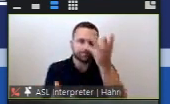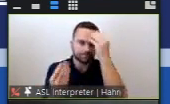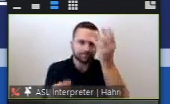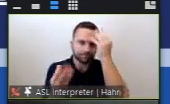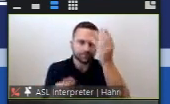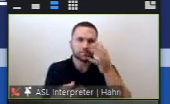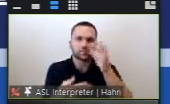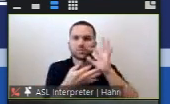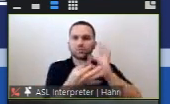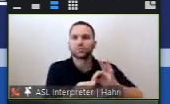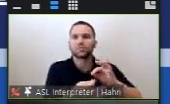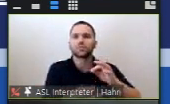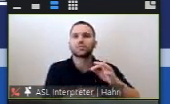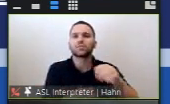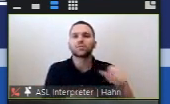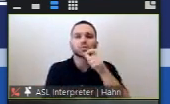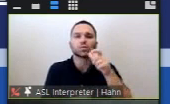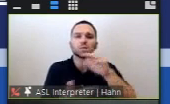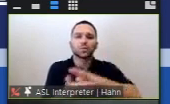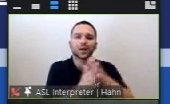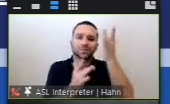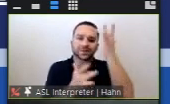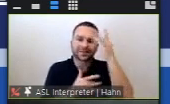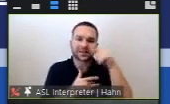cases. And yet this